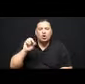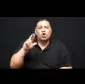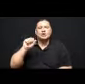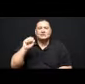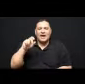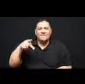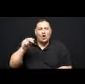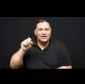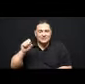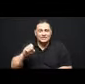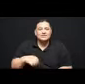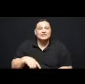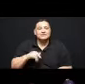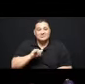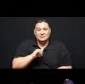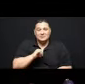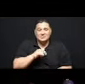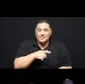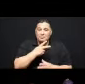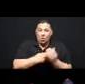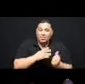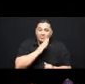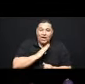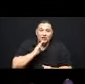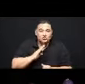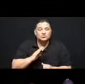party and an art museum.